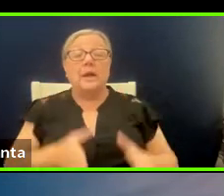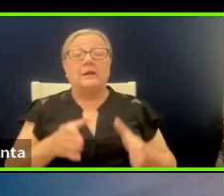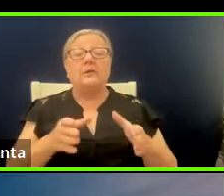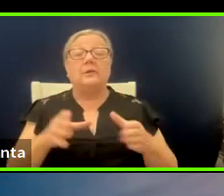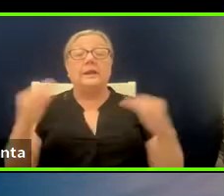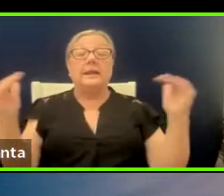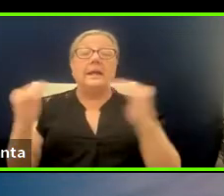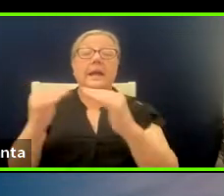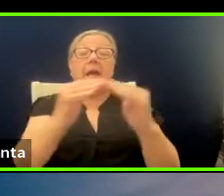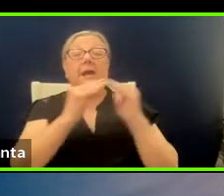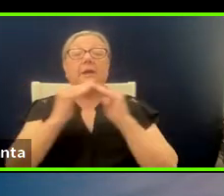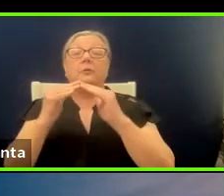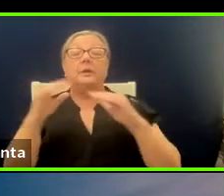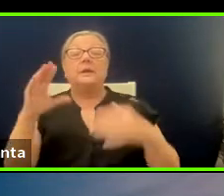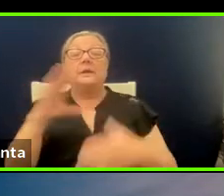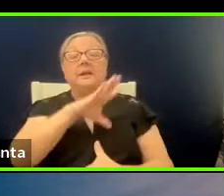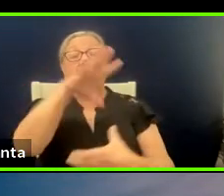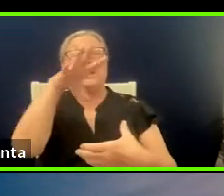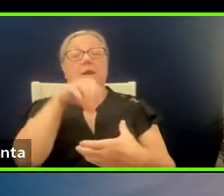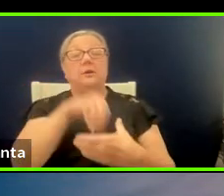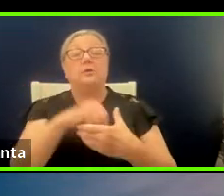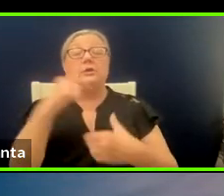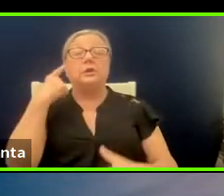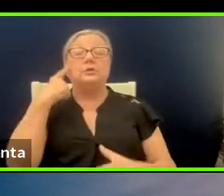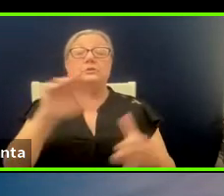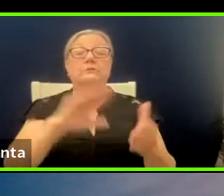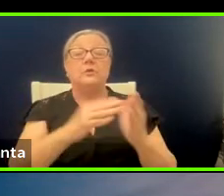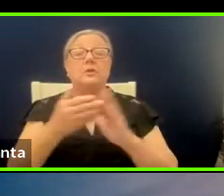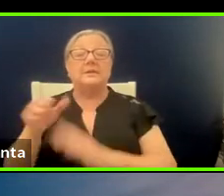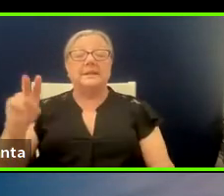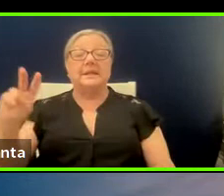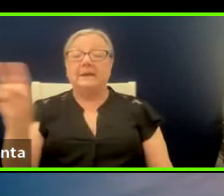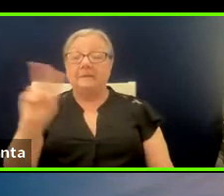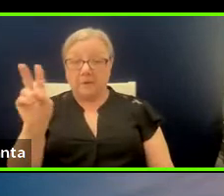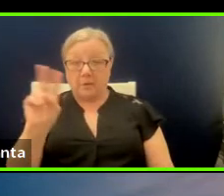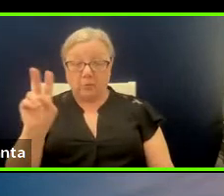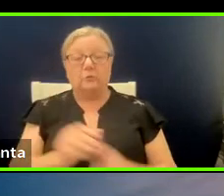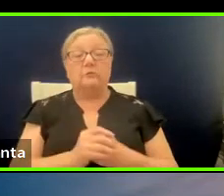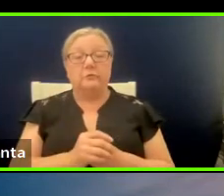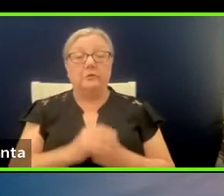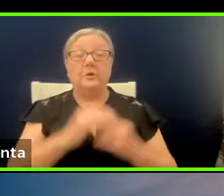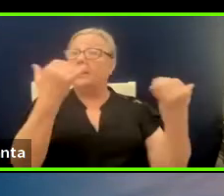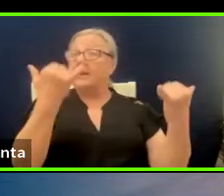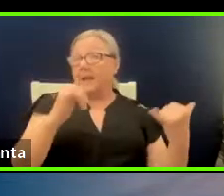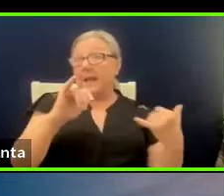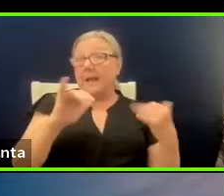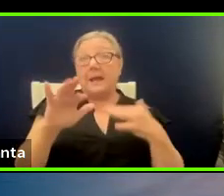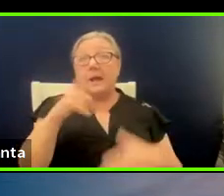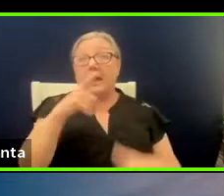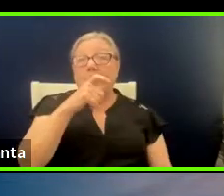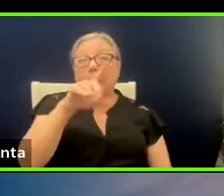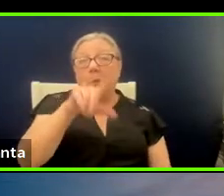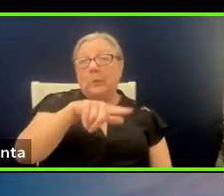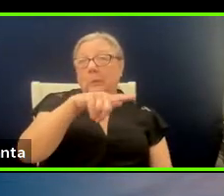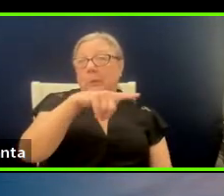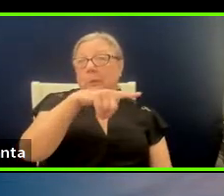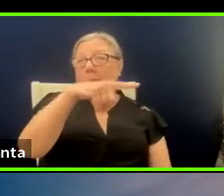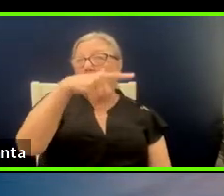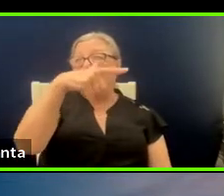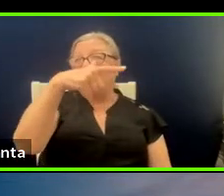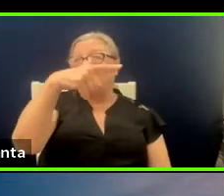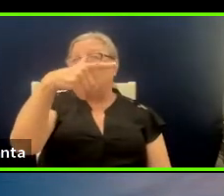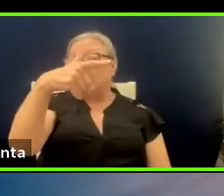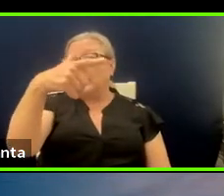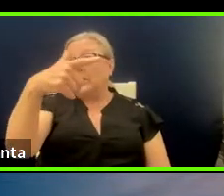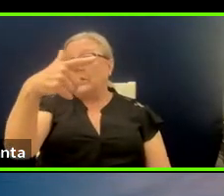for the City of Vancouver. Thanks, y'all. I shall pass it to, let's see, tons of people haven't